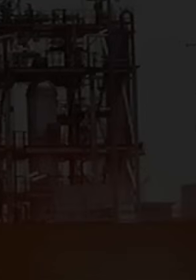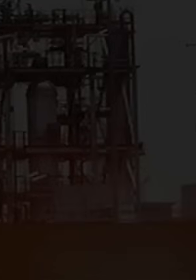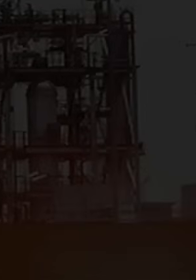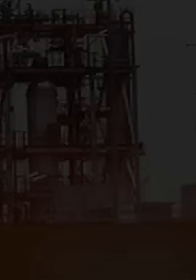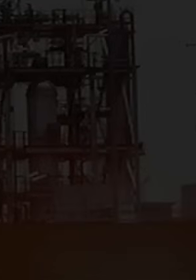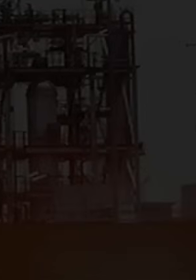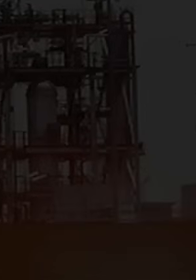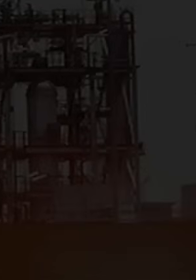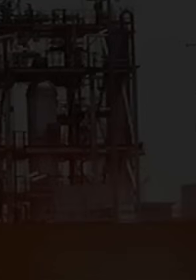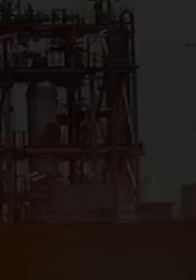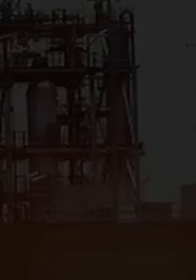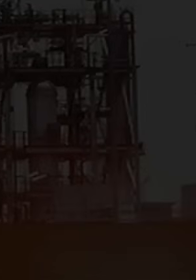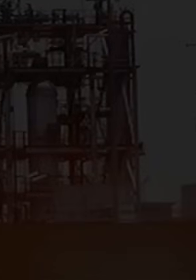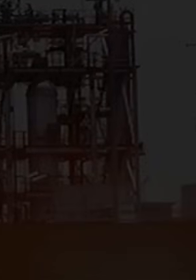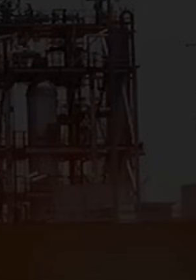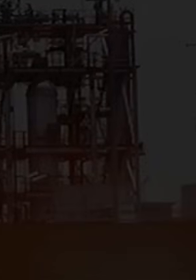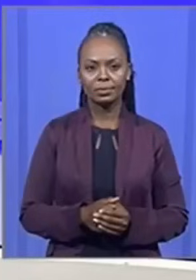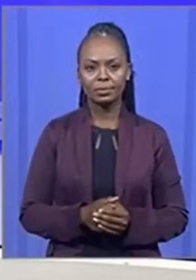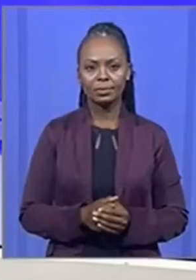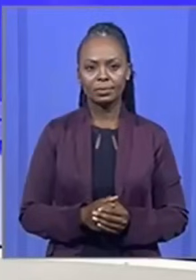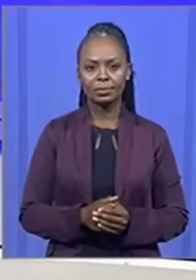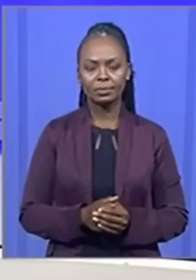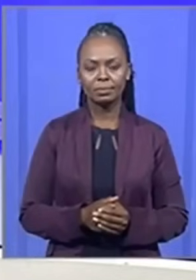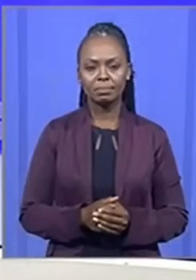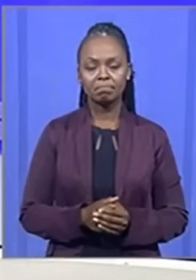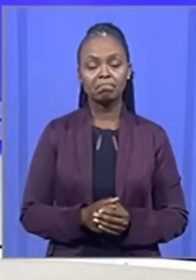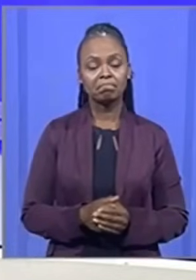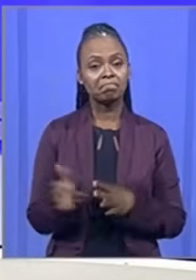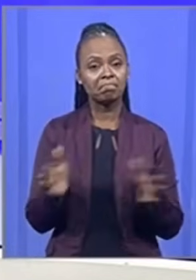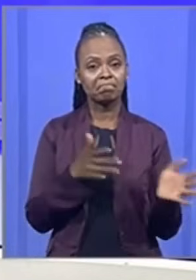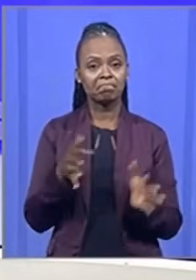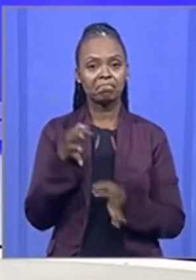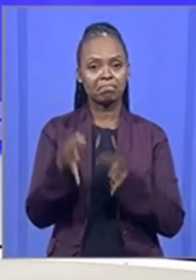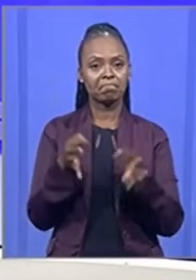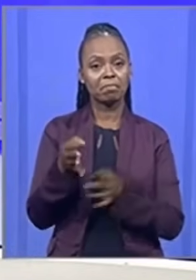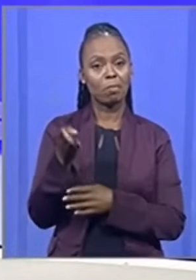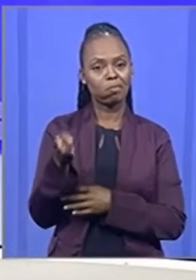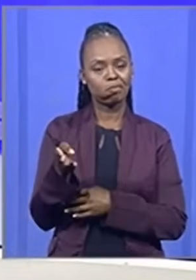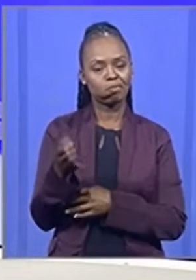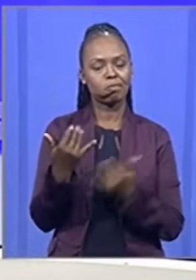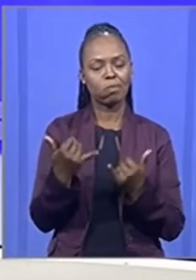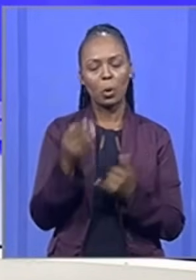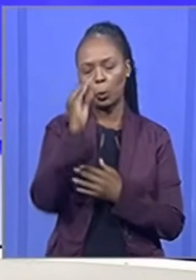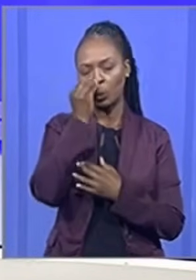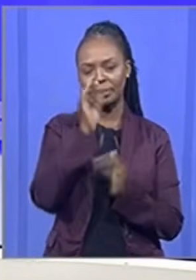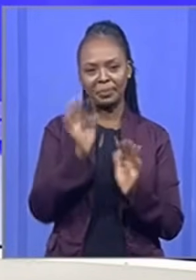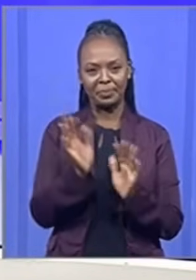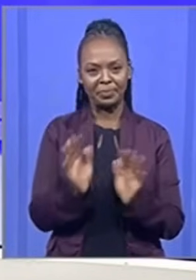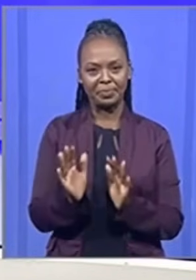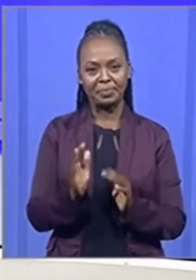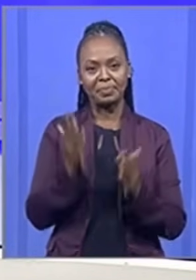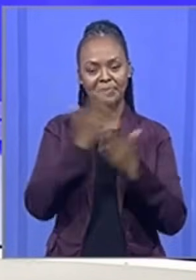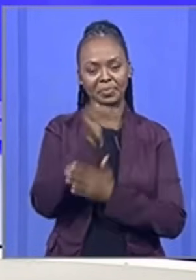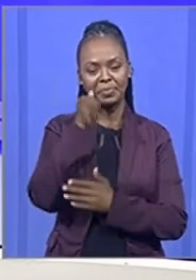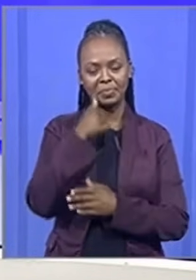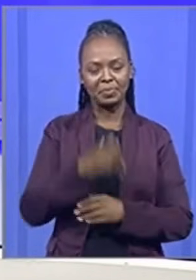Ditheko tsa thepa le tsona ha di a sebetsa hantle. Puseletso mo Fokeng o sore dintlha ka tebelwa maemo a lodimo bosiung bona le